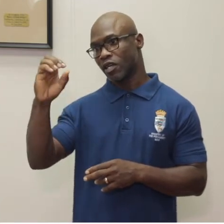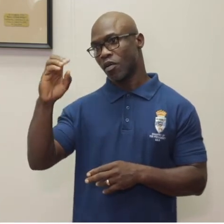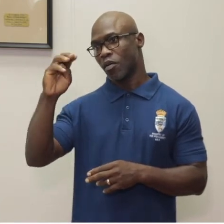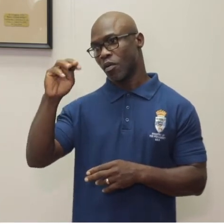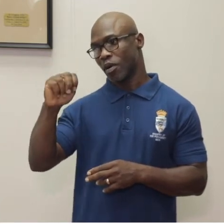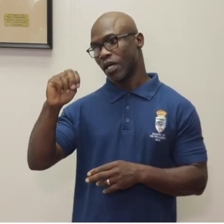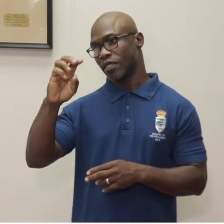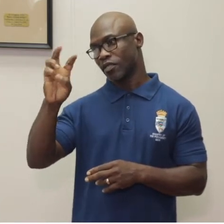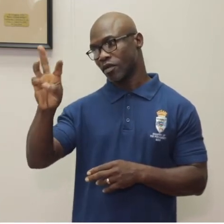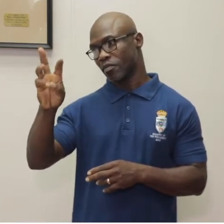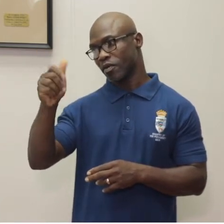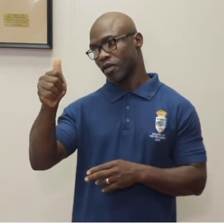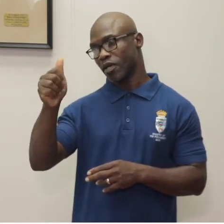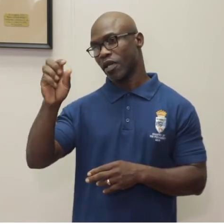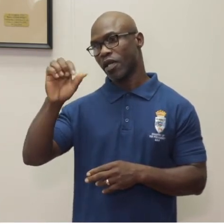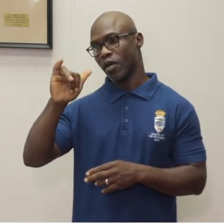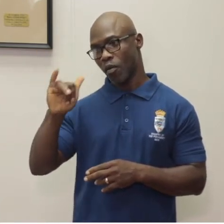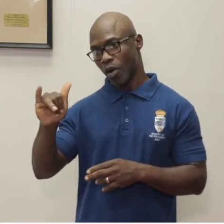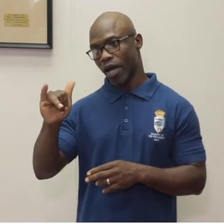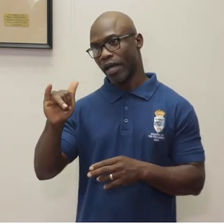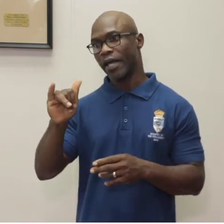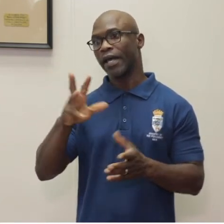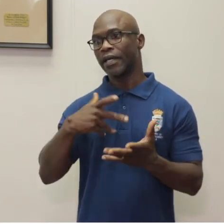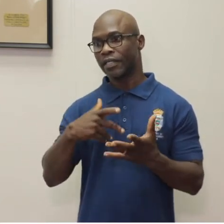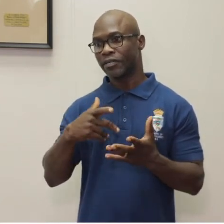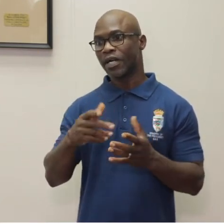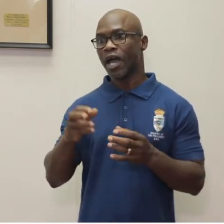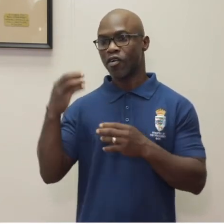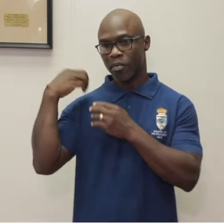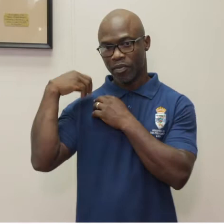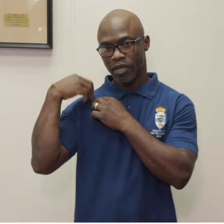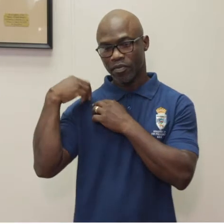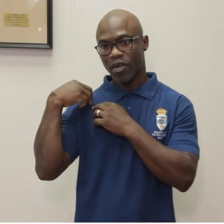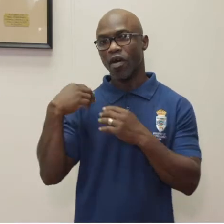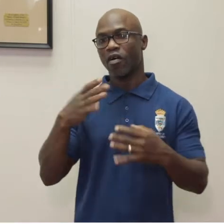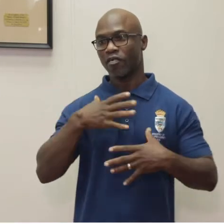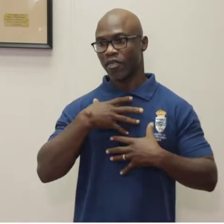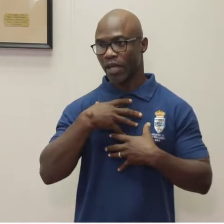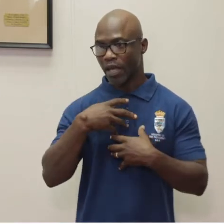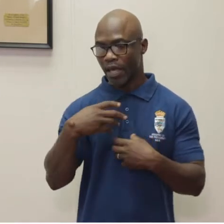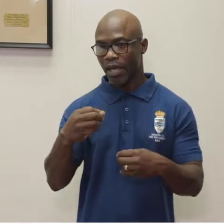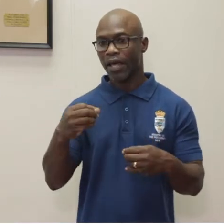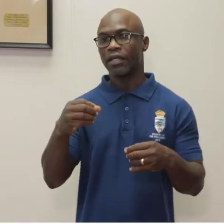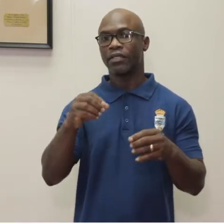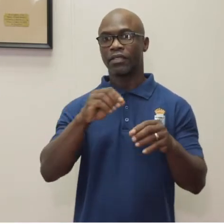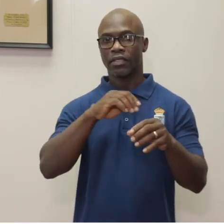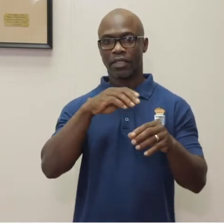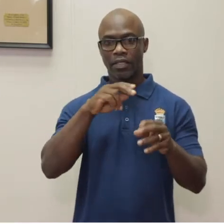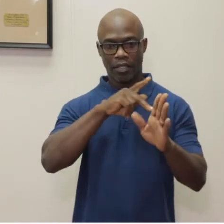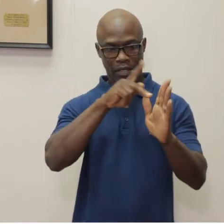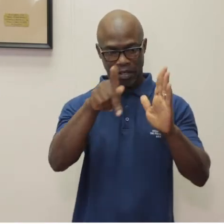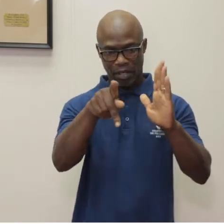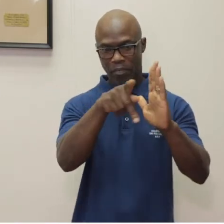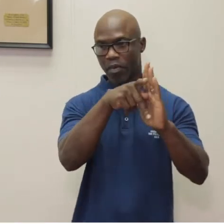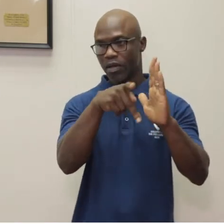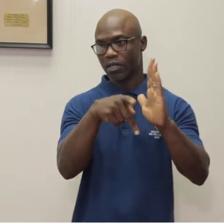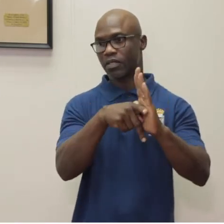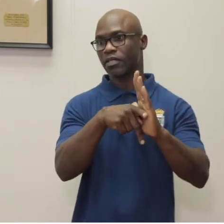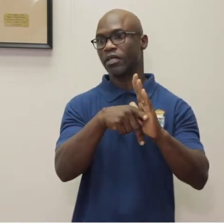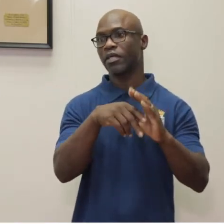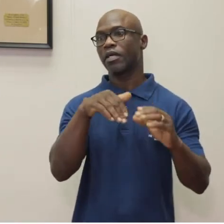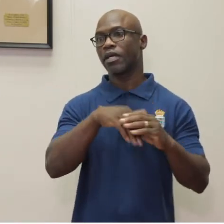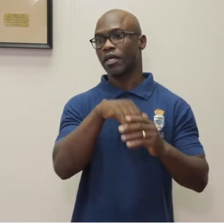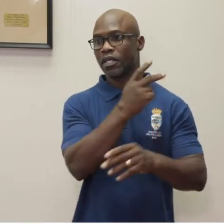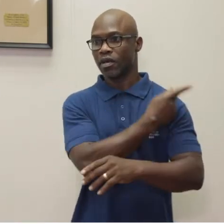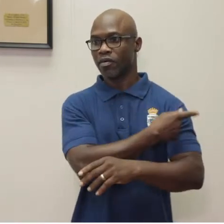so during times of crisis, such as what we're experiencing here now with COVID-19 pandemic.